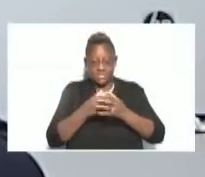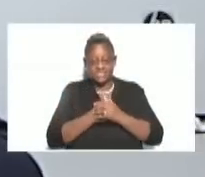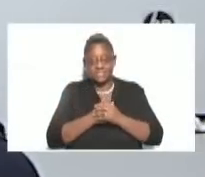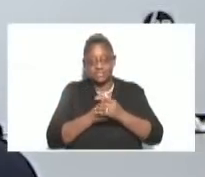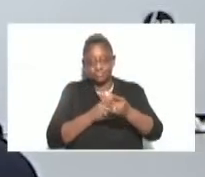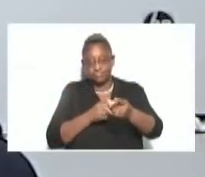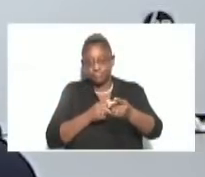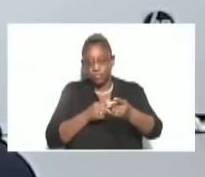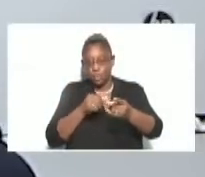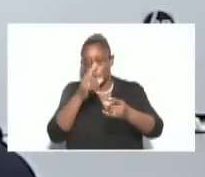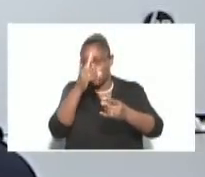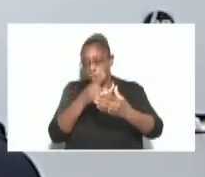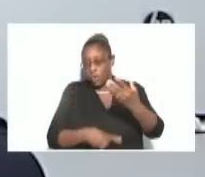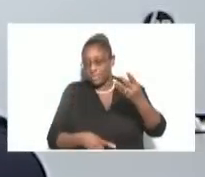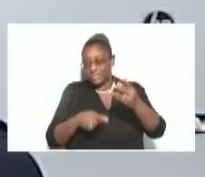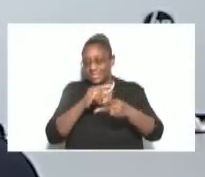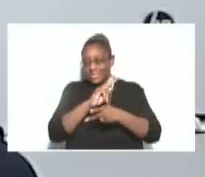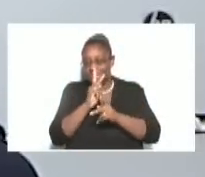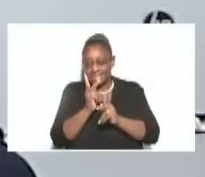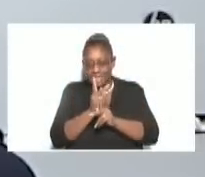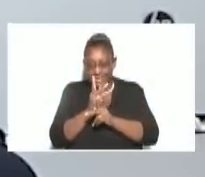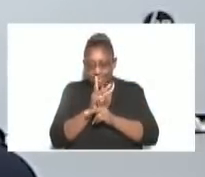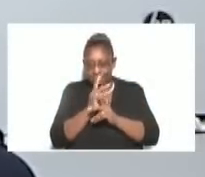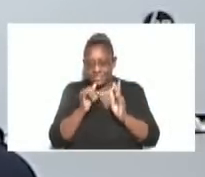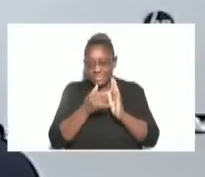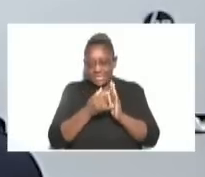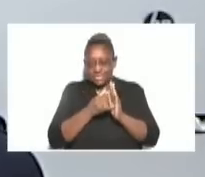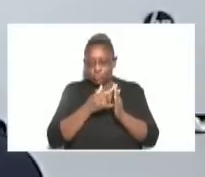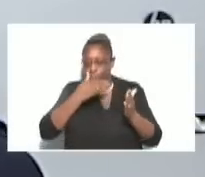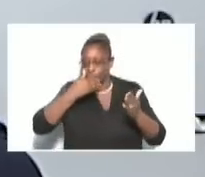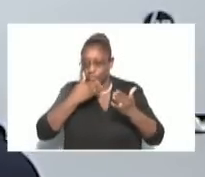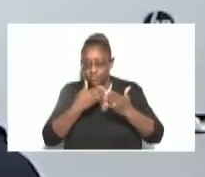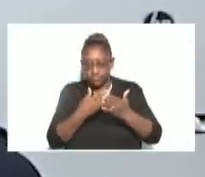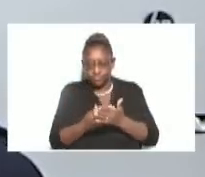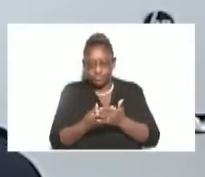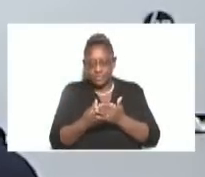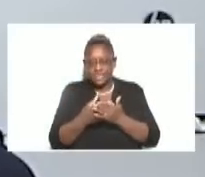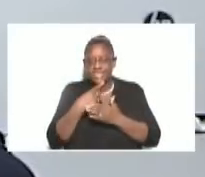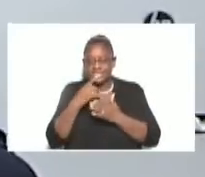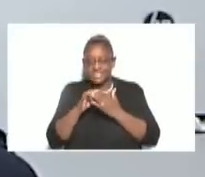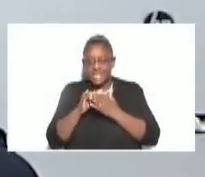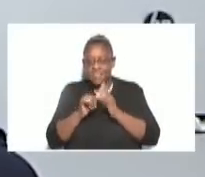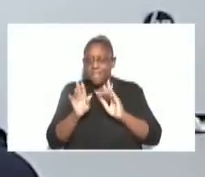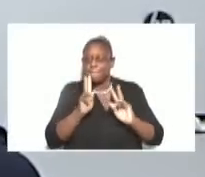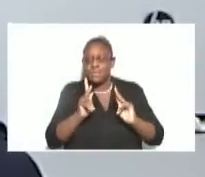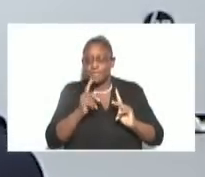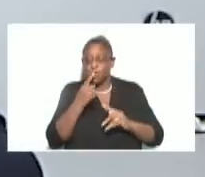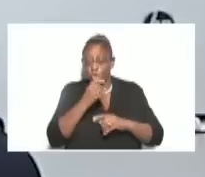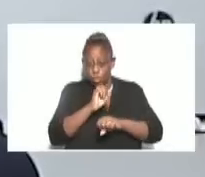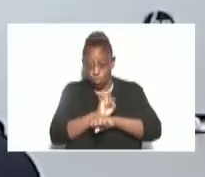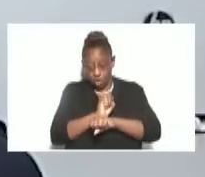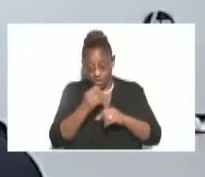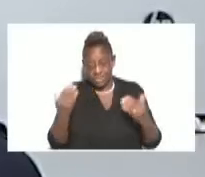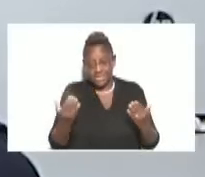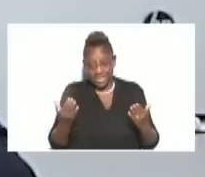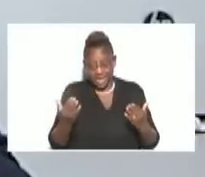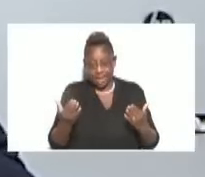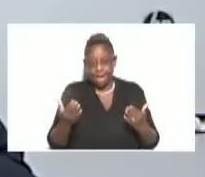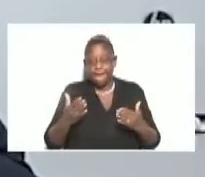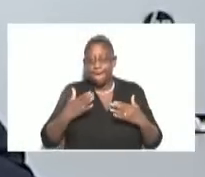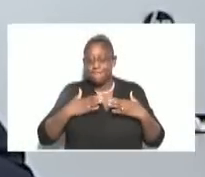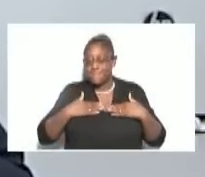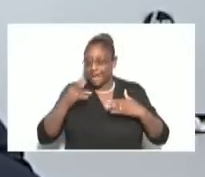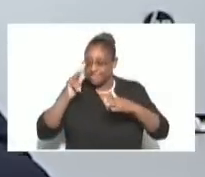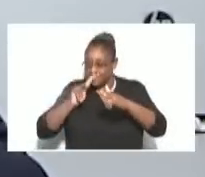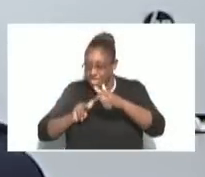But what keeps it transformed, what keeps the quality of it, is the people that work here. My vision